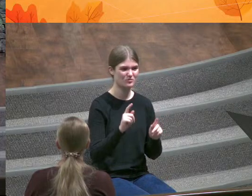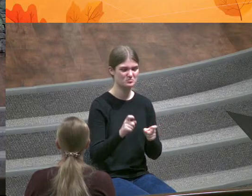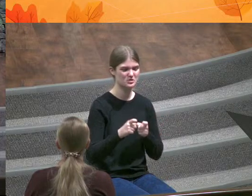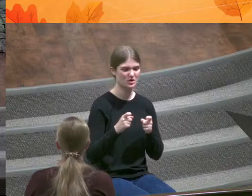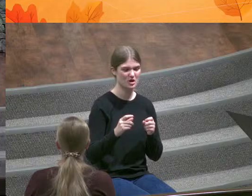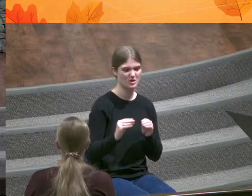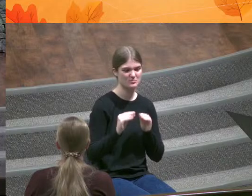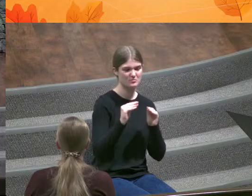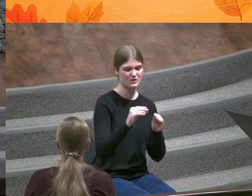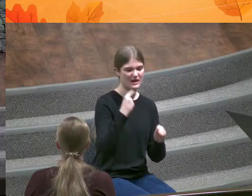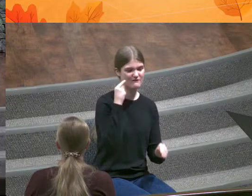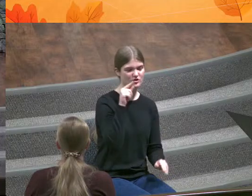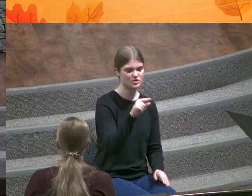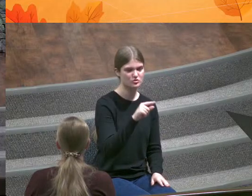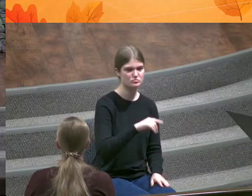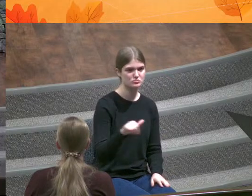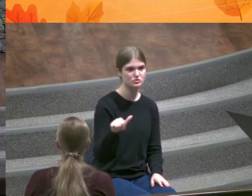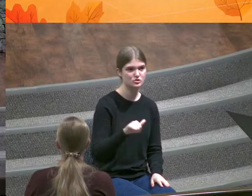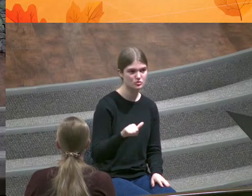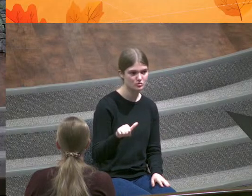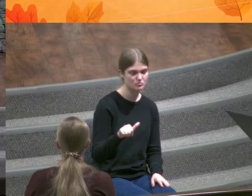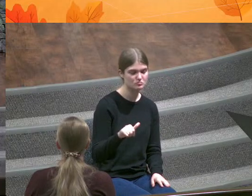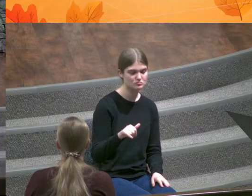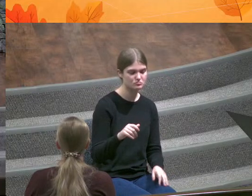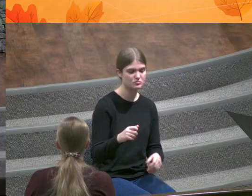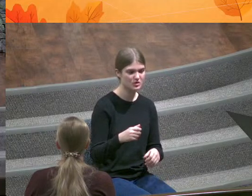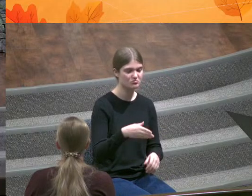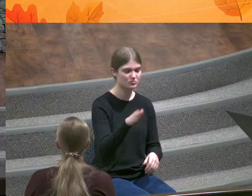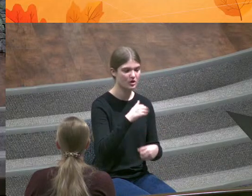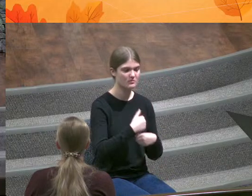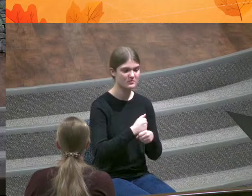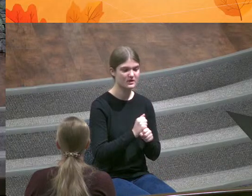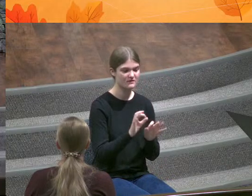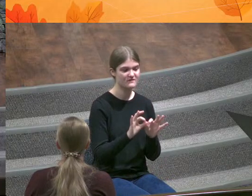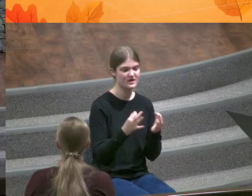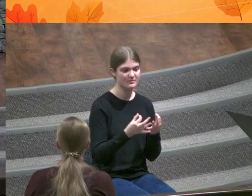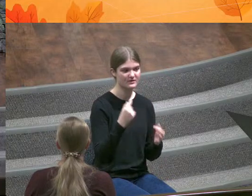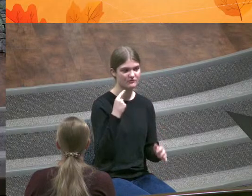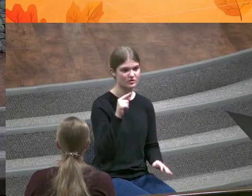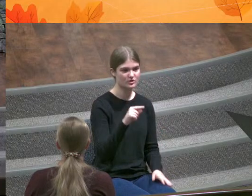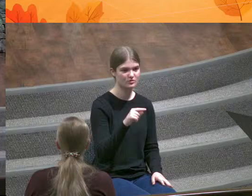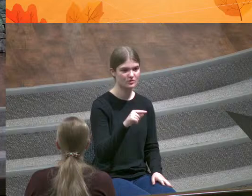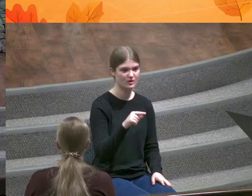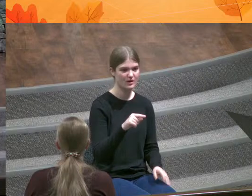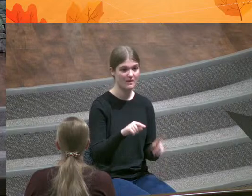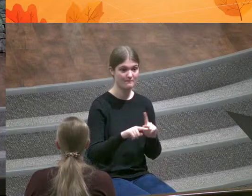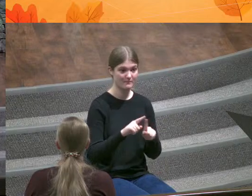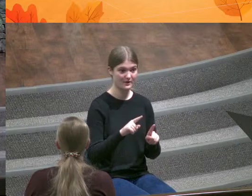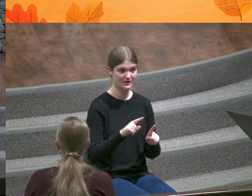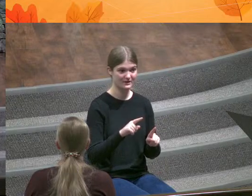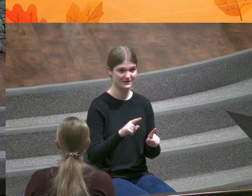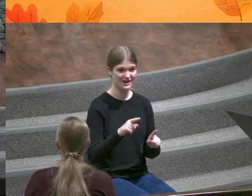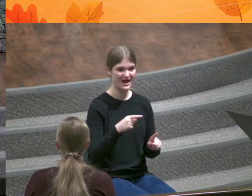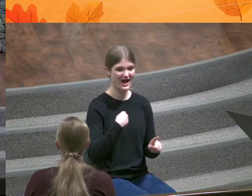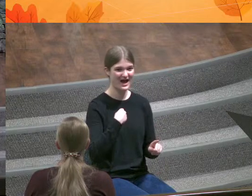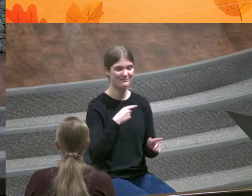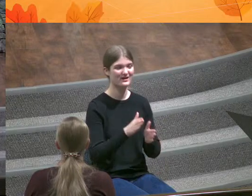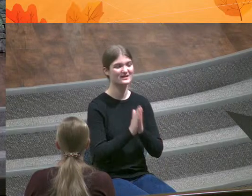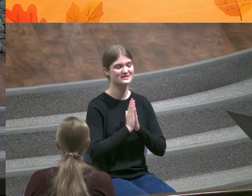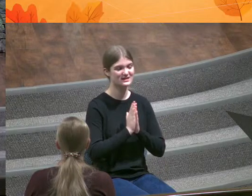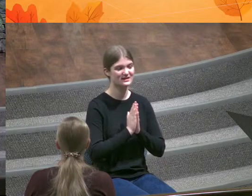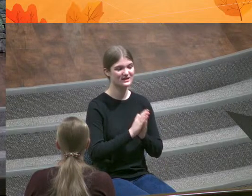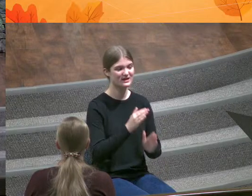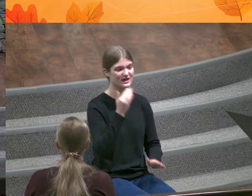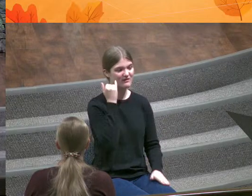put in place for you as well. God designed the family. So we're not knocking the family. But I'm